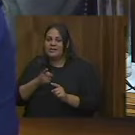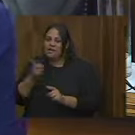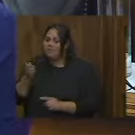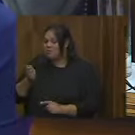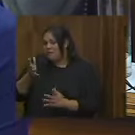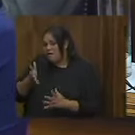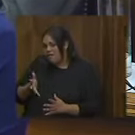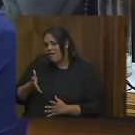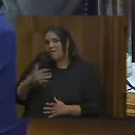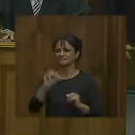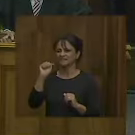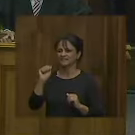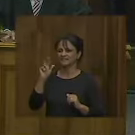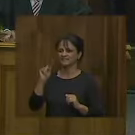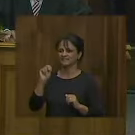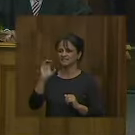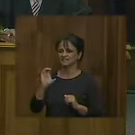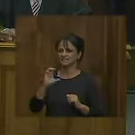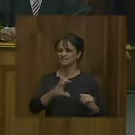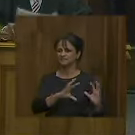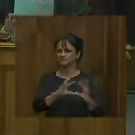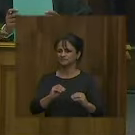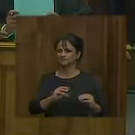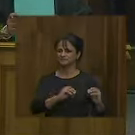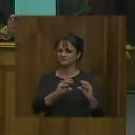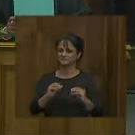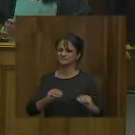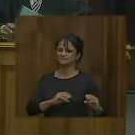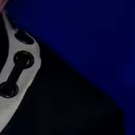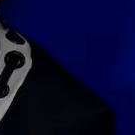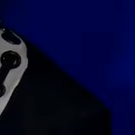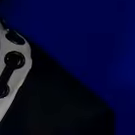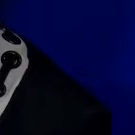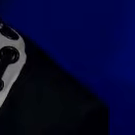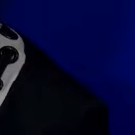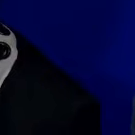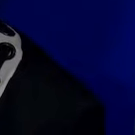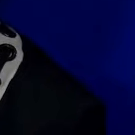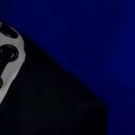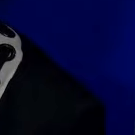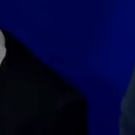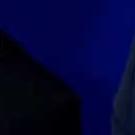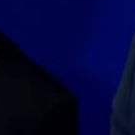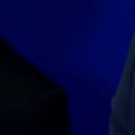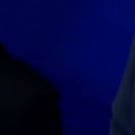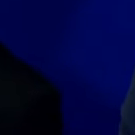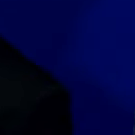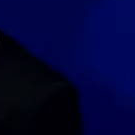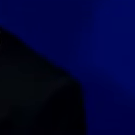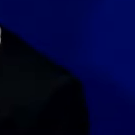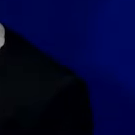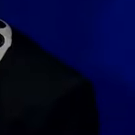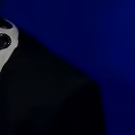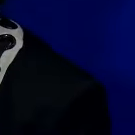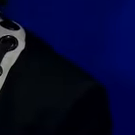And joining us on the phone line for further information on this is ANC Western Cape Chief Whip Pierre Ace. A very good morning to you. Thank you so much for joining us here